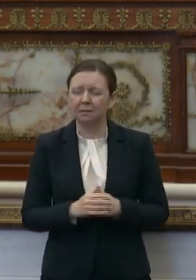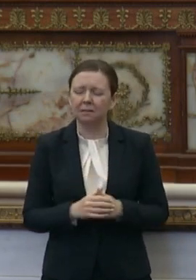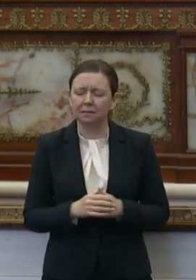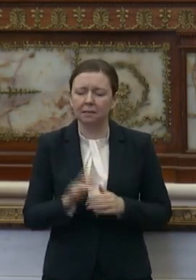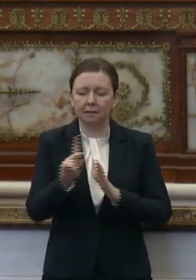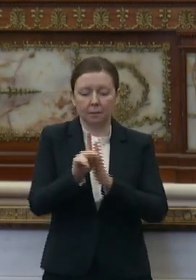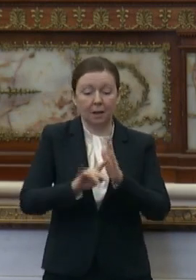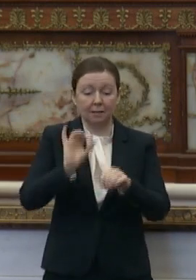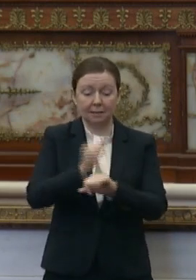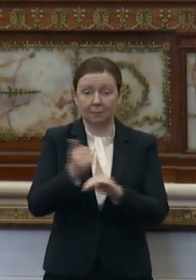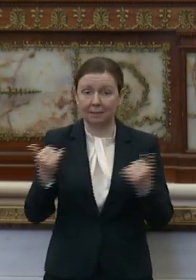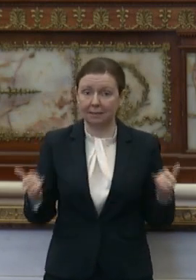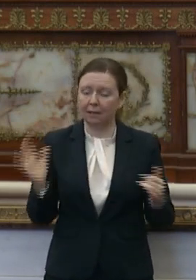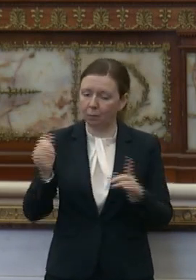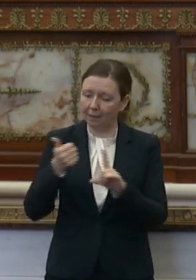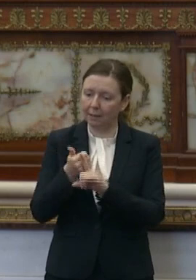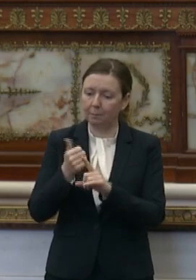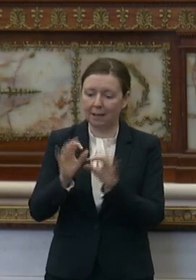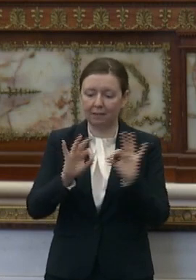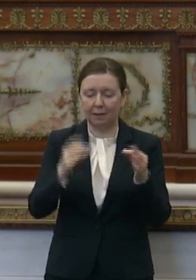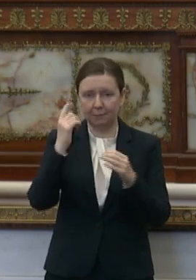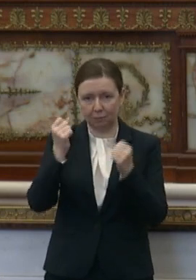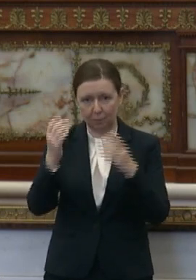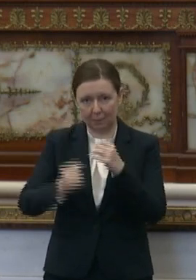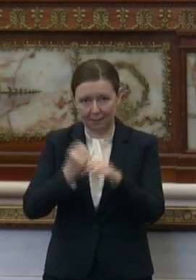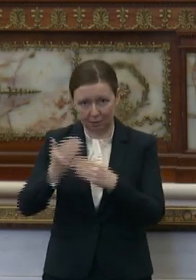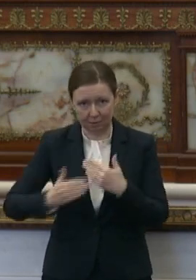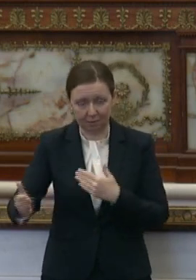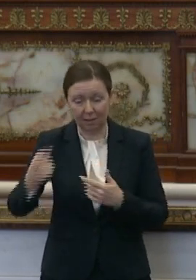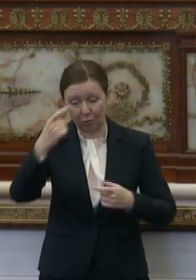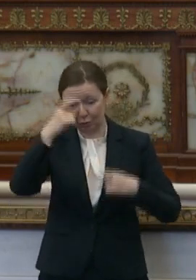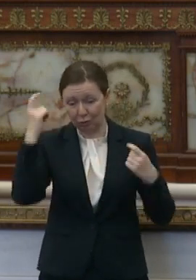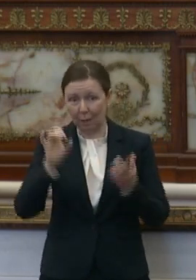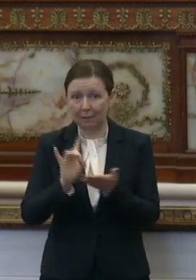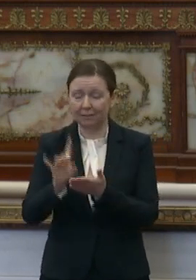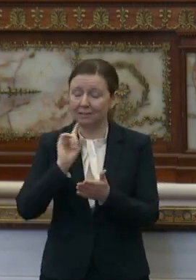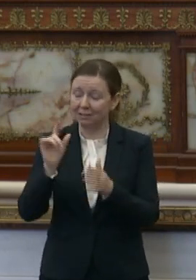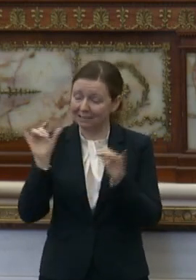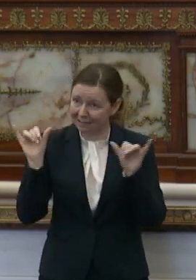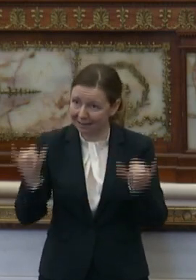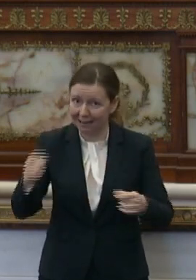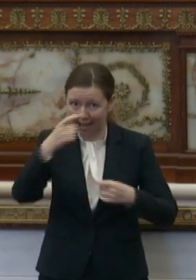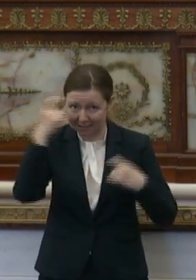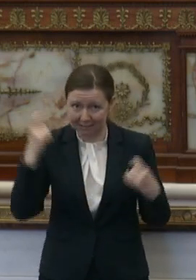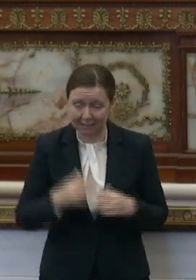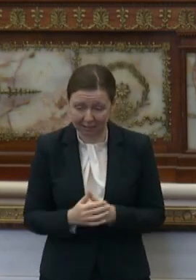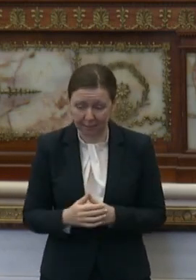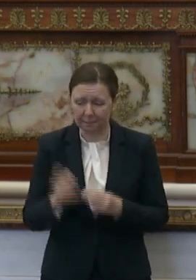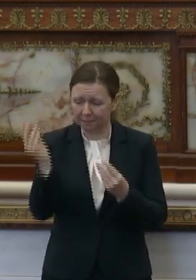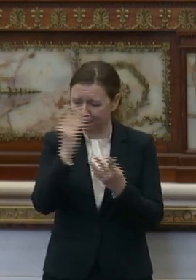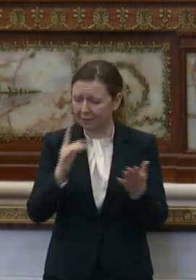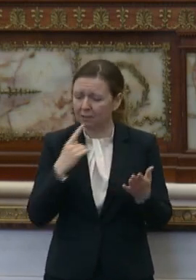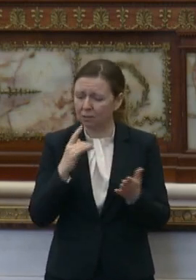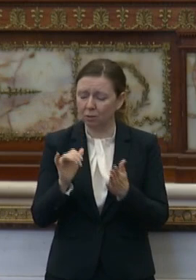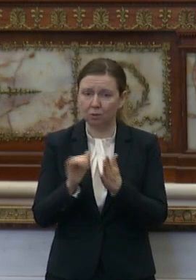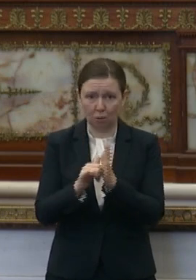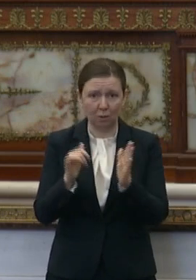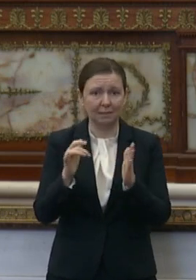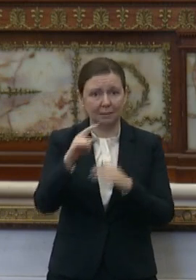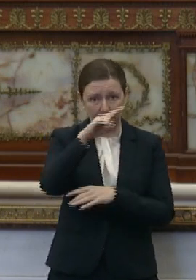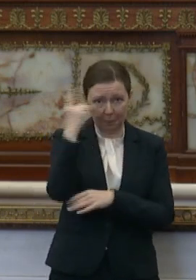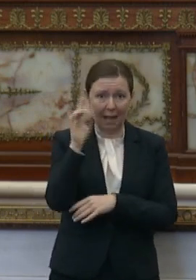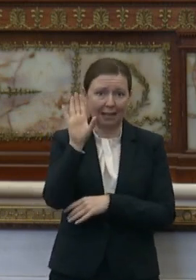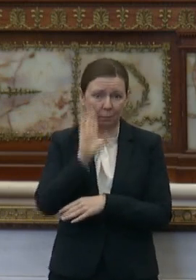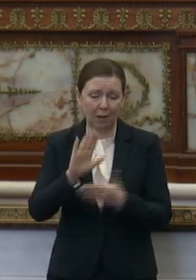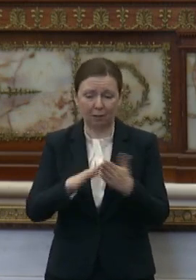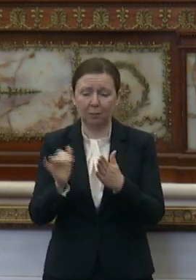place today will impact these families for years to come. The trauma of an eviction is lasting. Data shows that it is Black and Brown communities that bear the